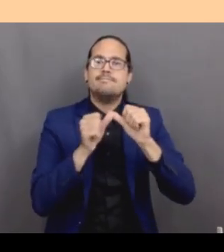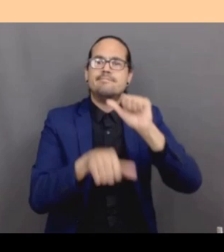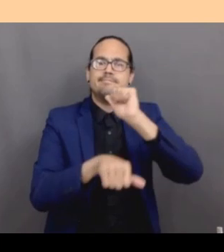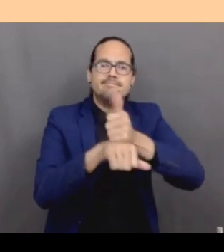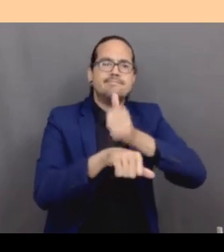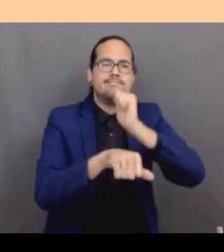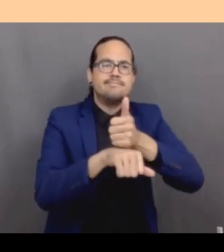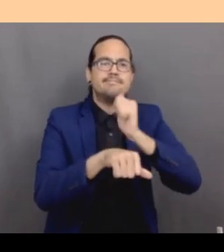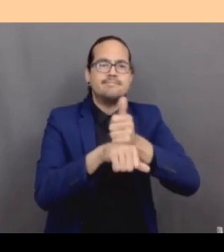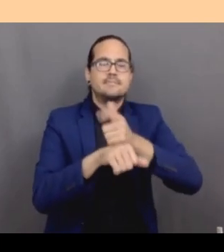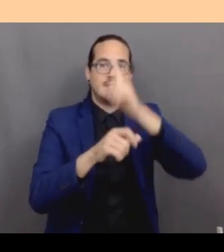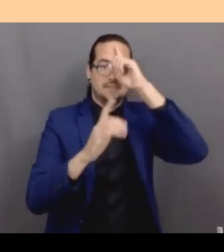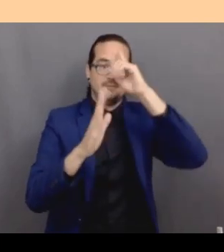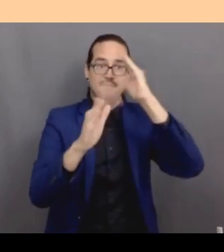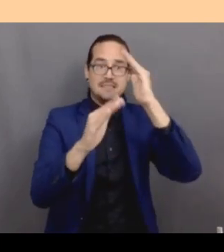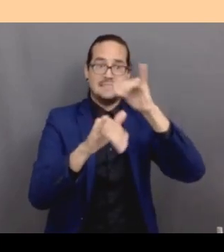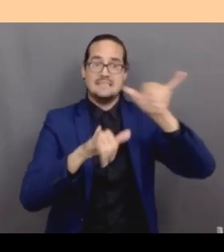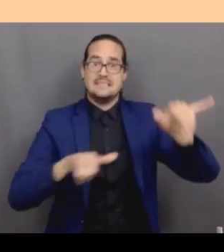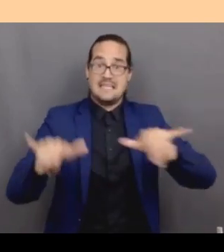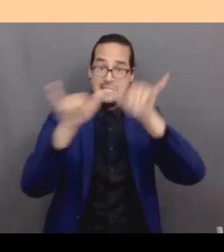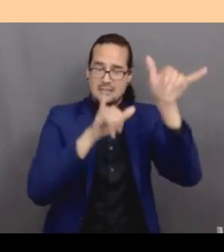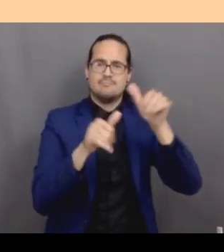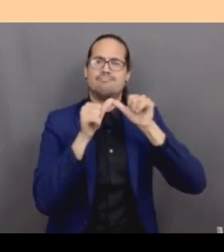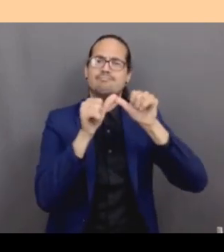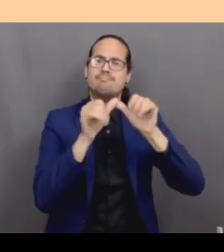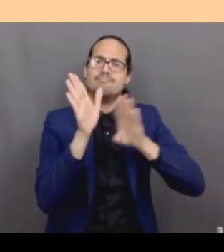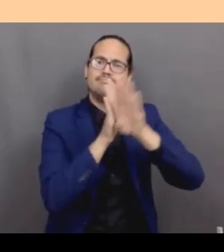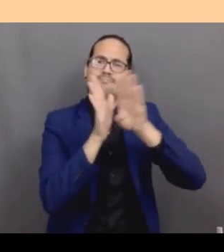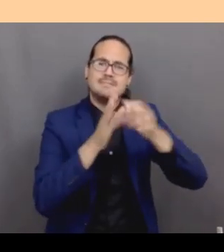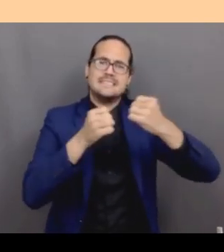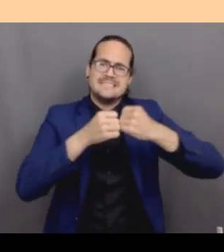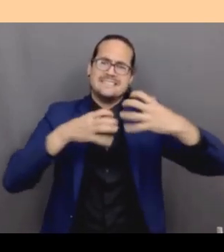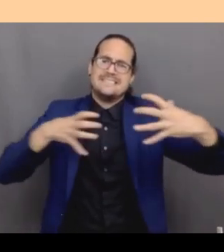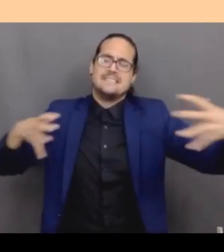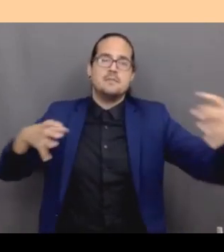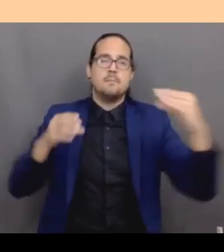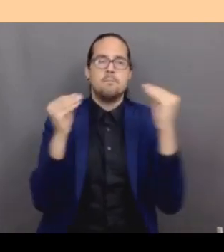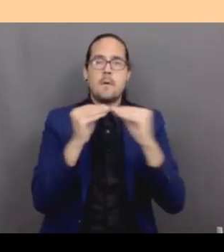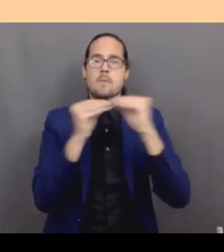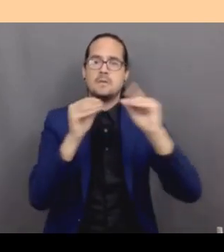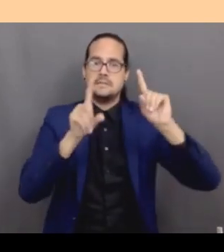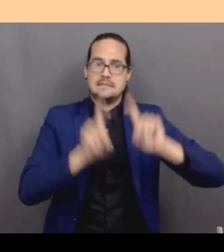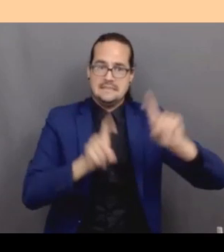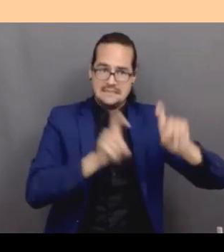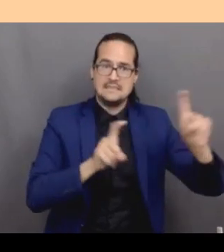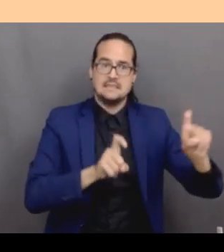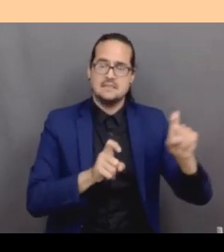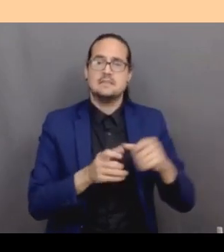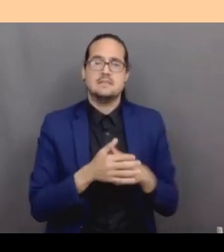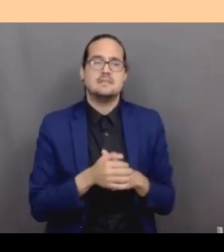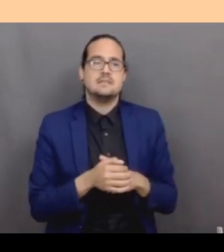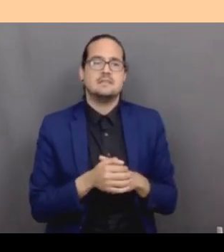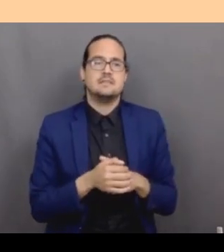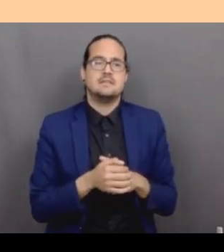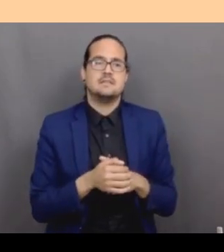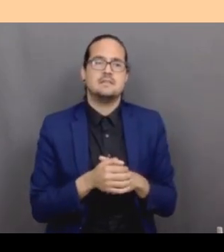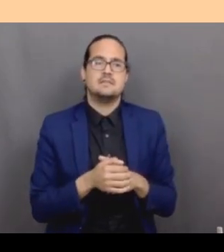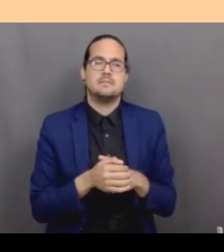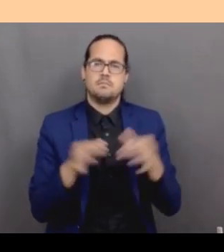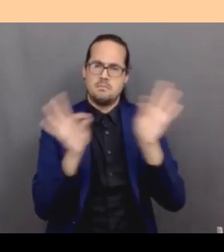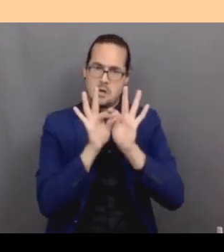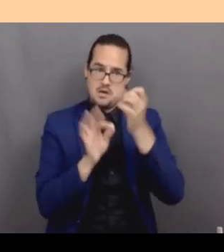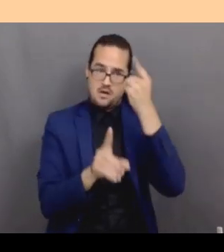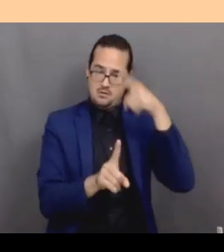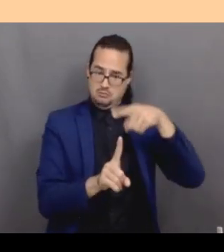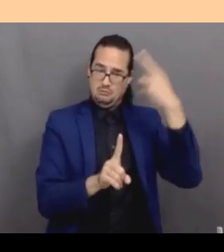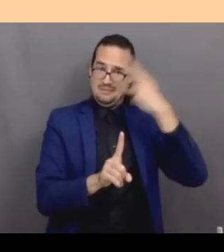is really important for all of us to understand that because it allows us to know where the virus is spreading. It allows us in identifying persons